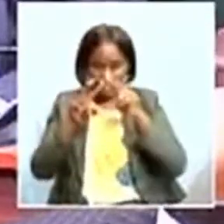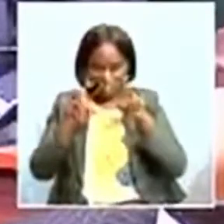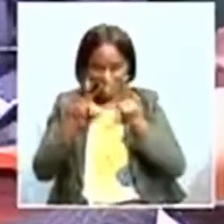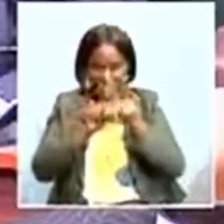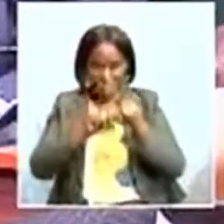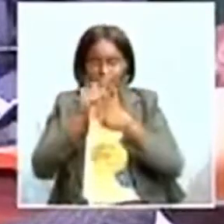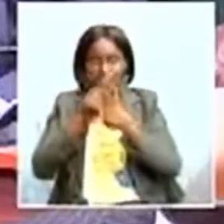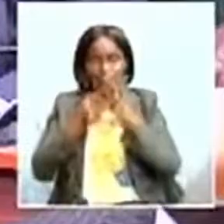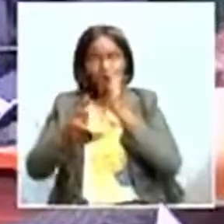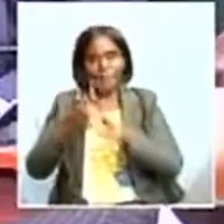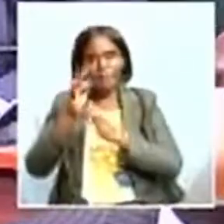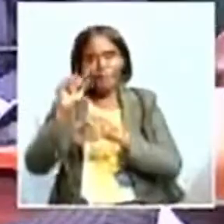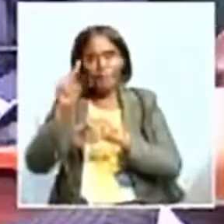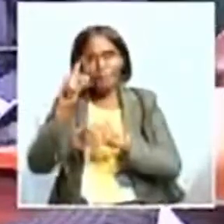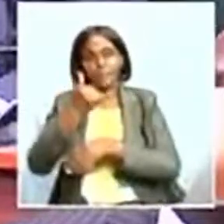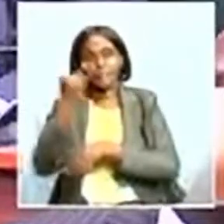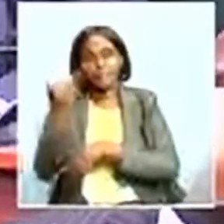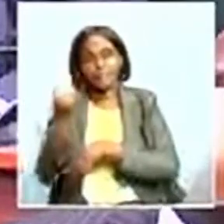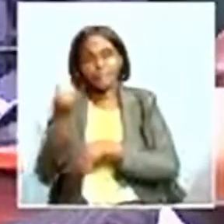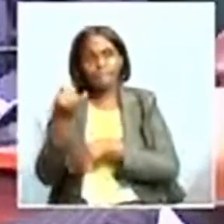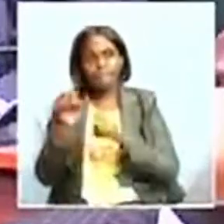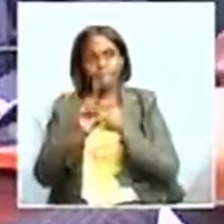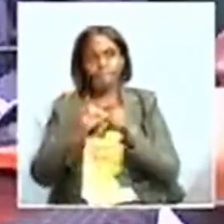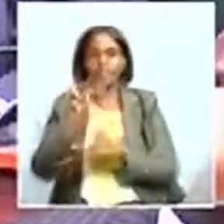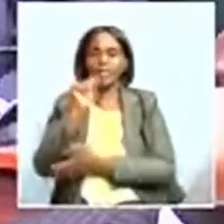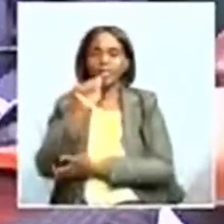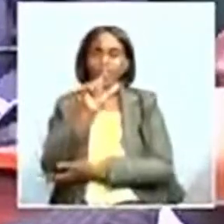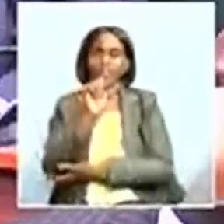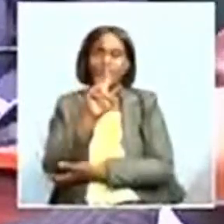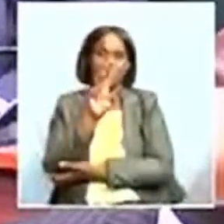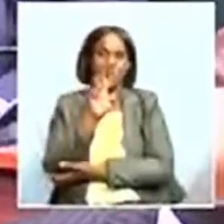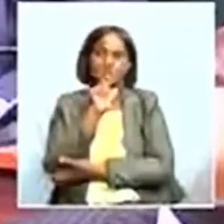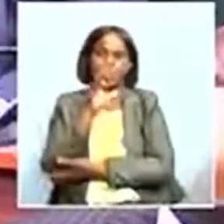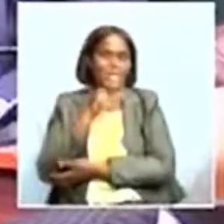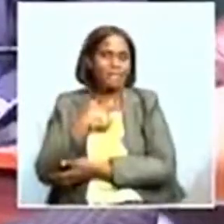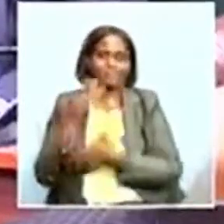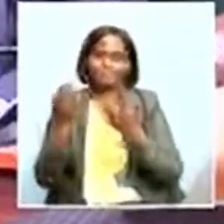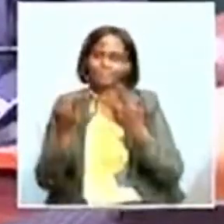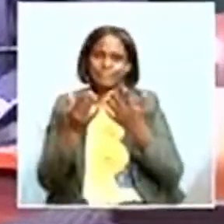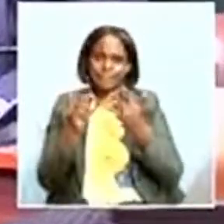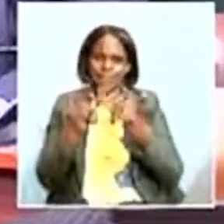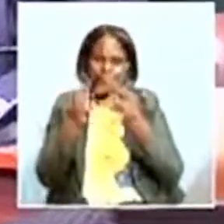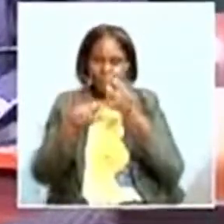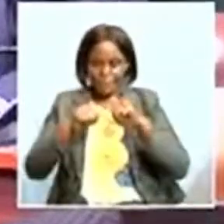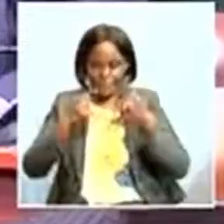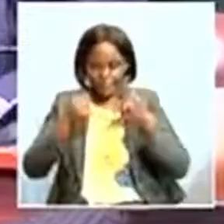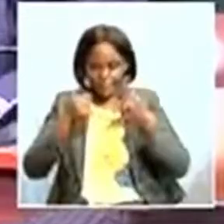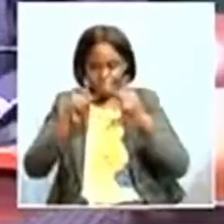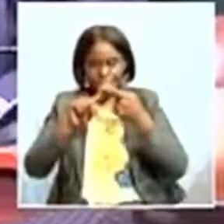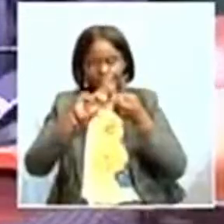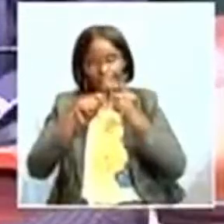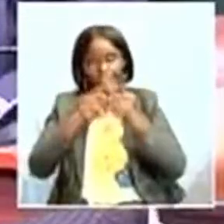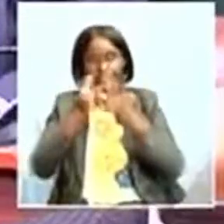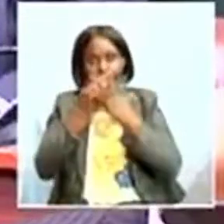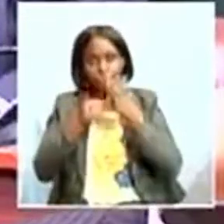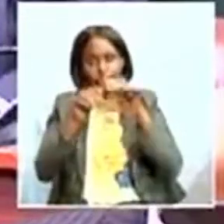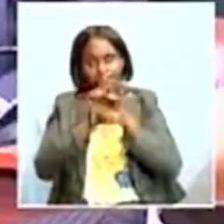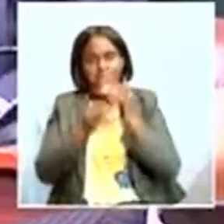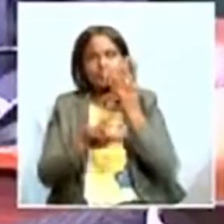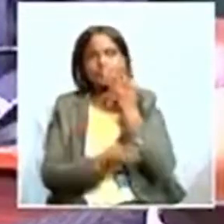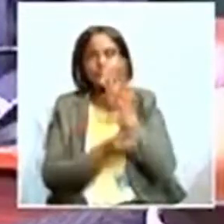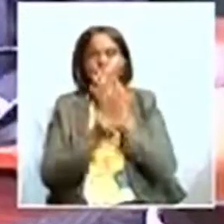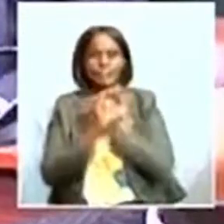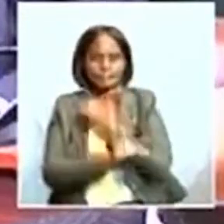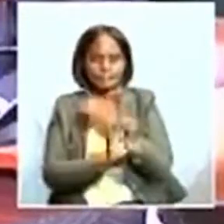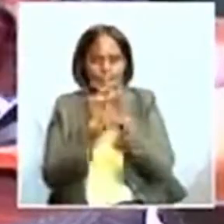go to university, the first year, we call it A-levels. They don't accept it that side. So we are trying to change for the benefit of our country,